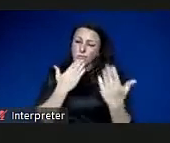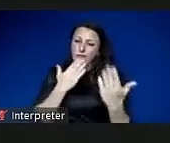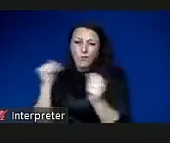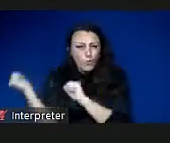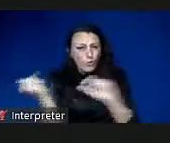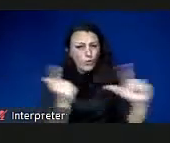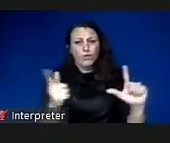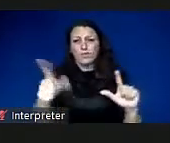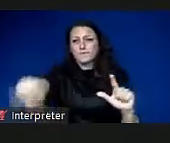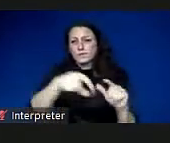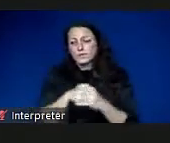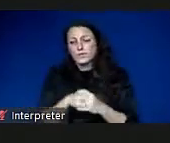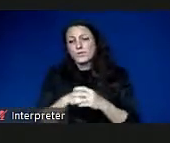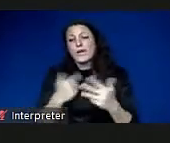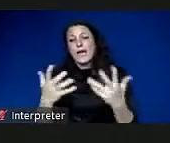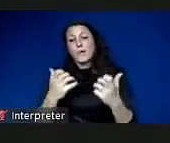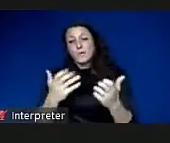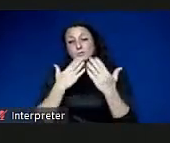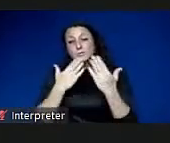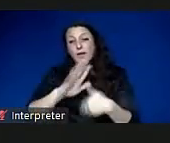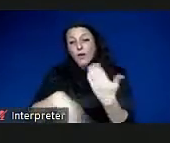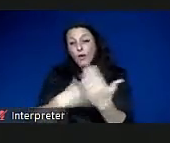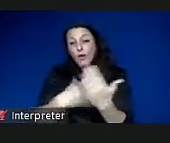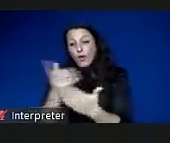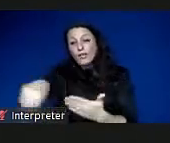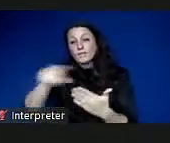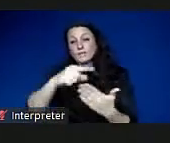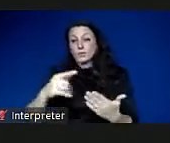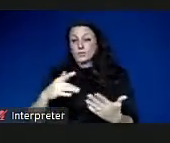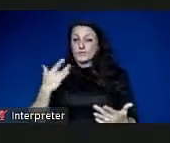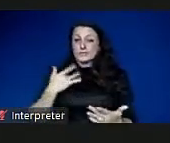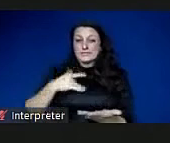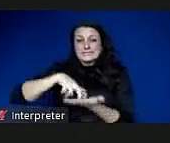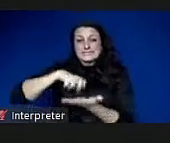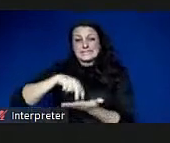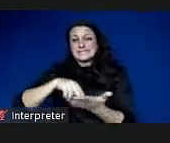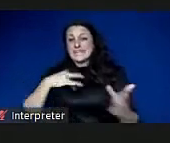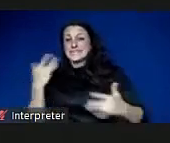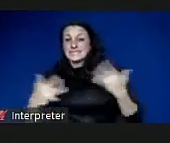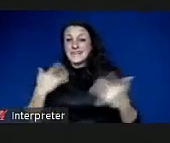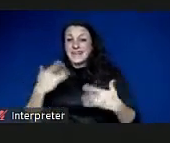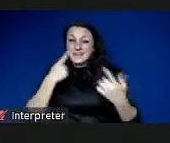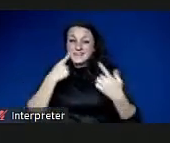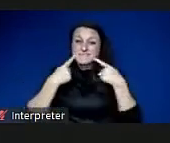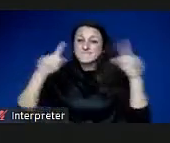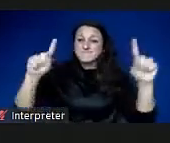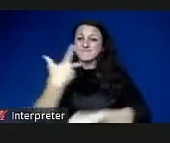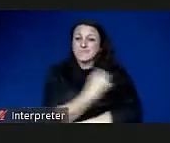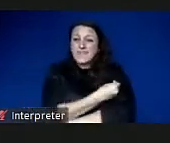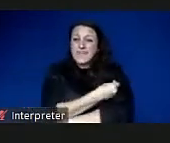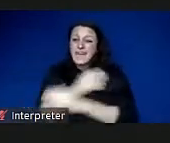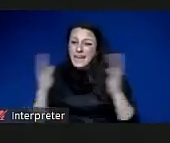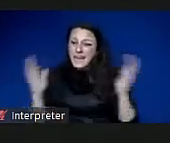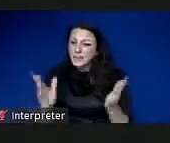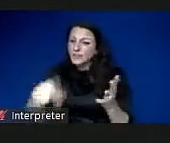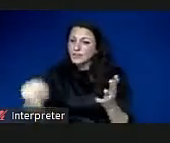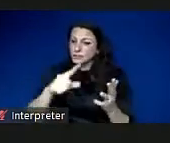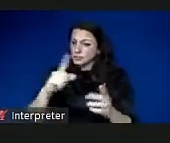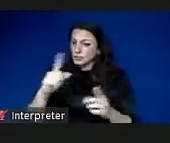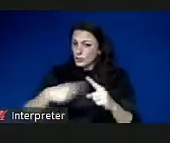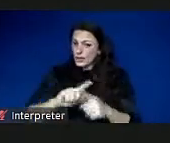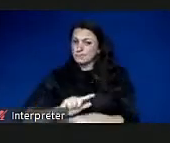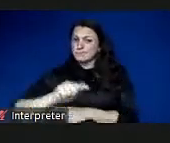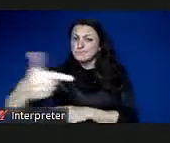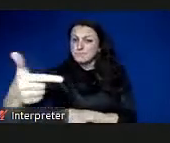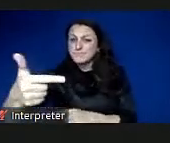is so excited to get this vaccine, and to encourage people that when it's your time, make sure you go get that